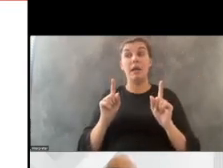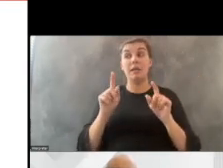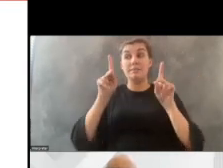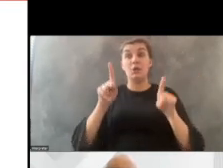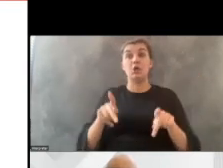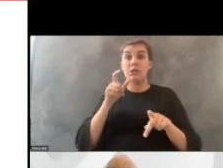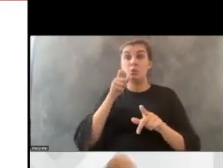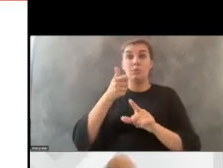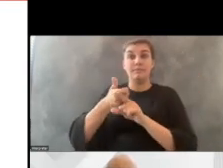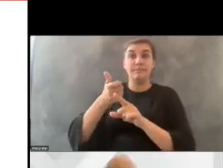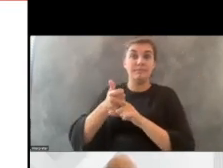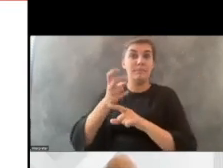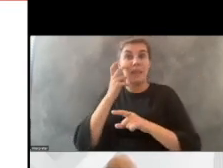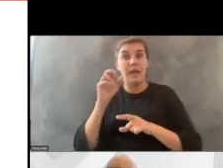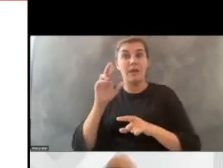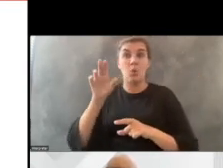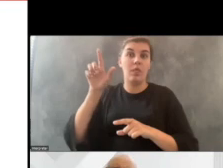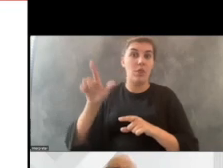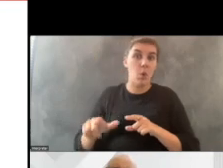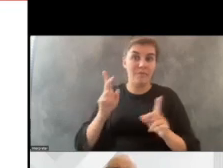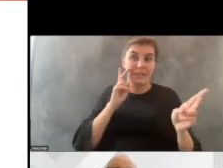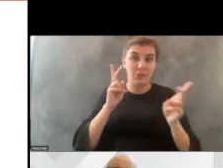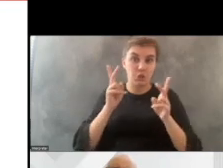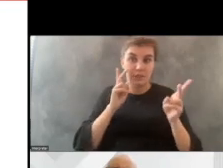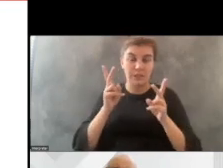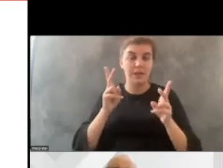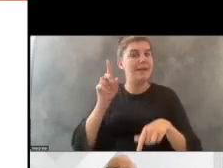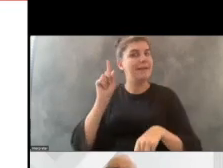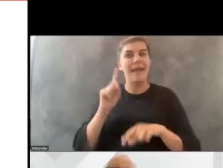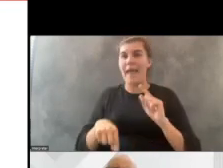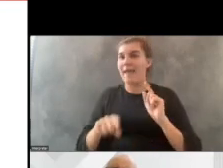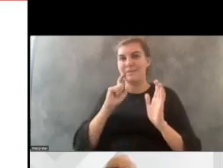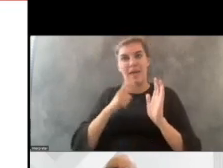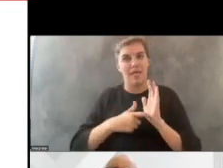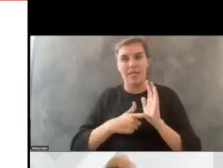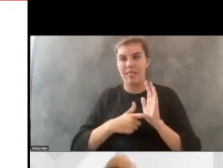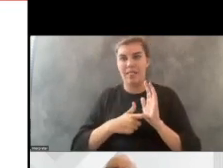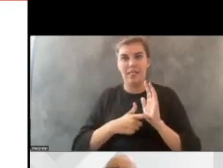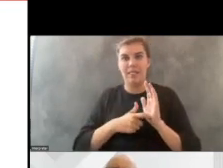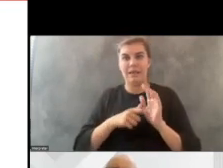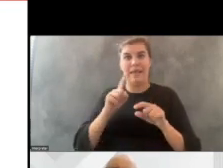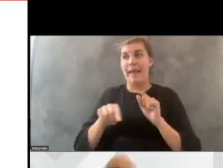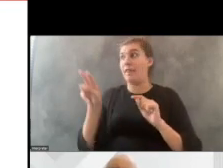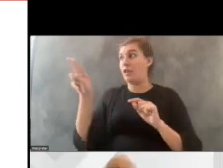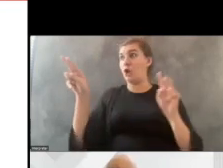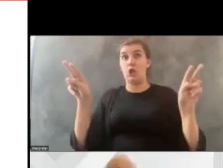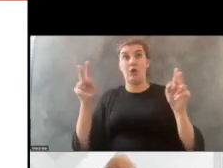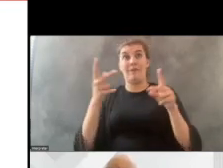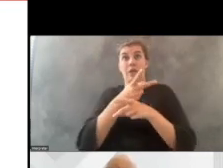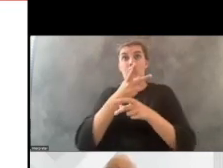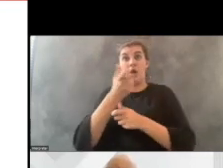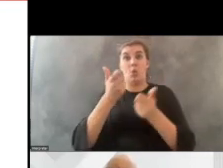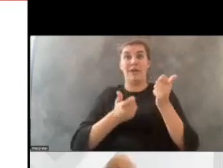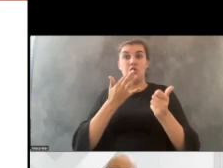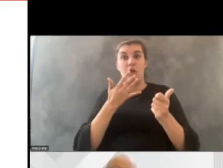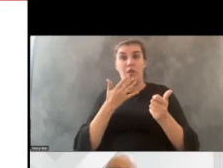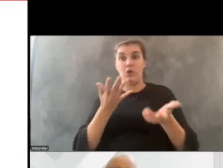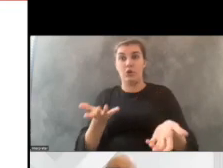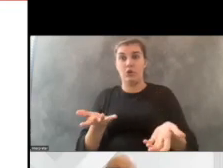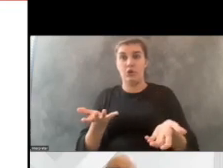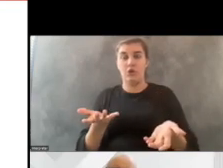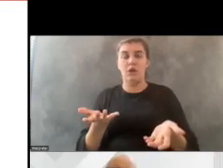For pedestrian activated warning devices without a walk indication, okay, this is for